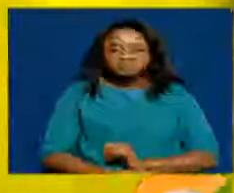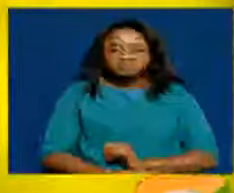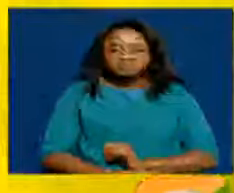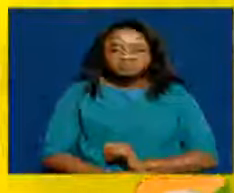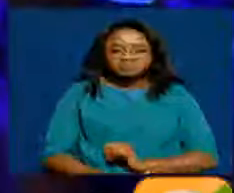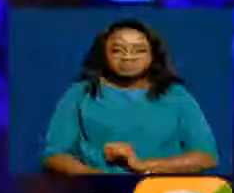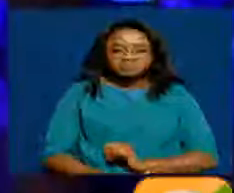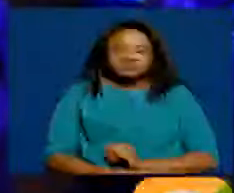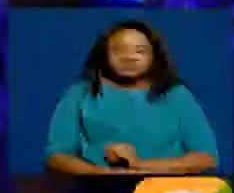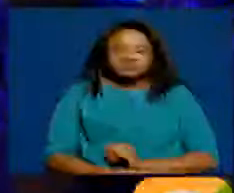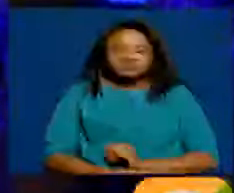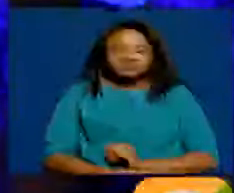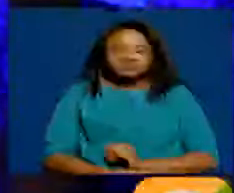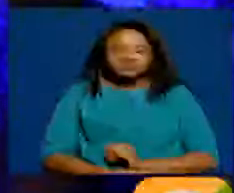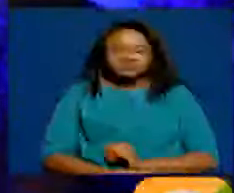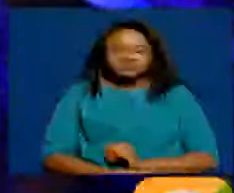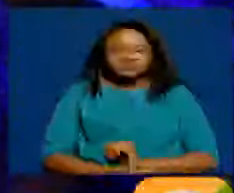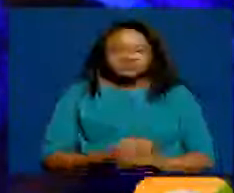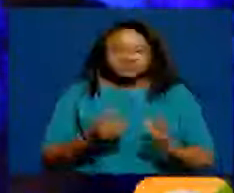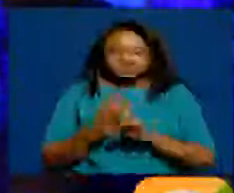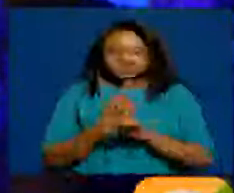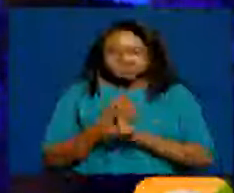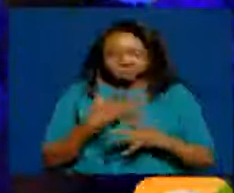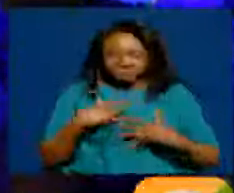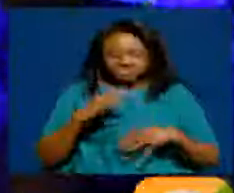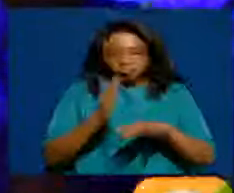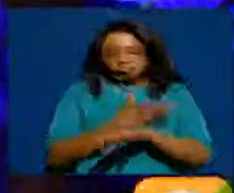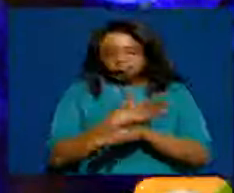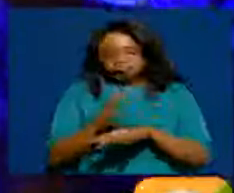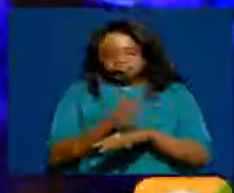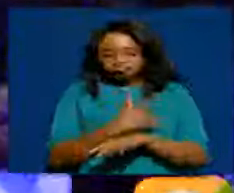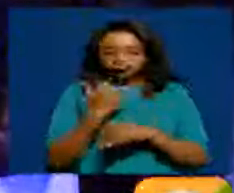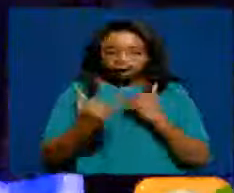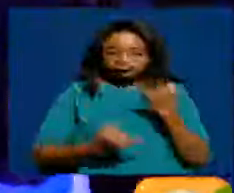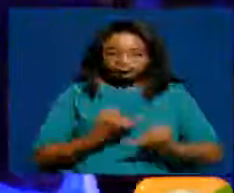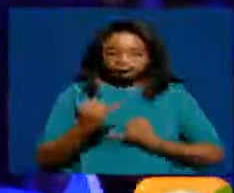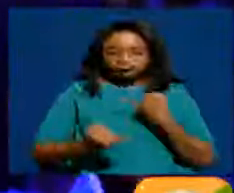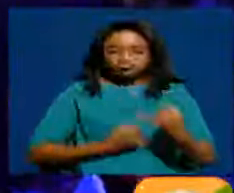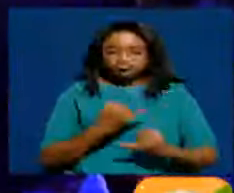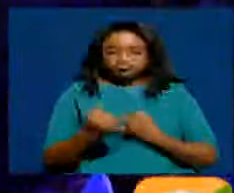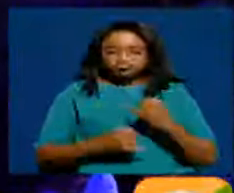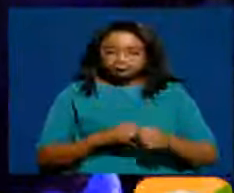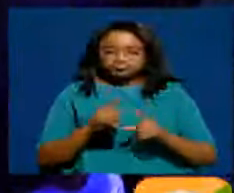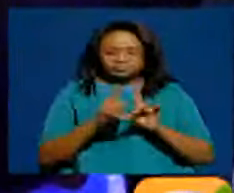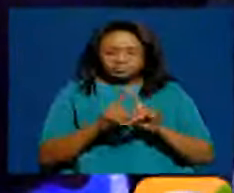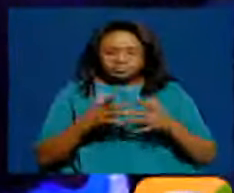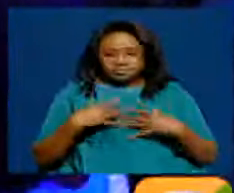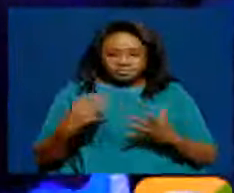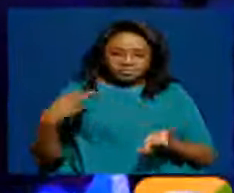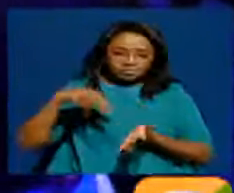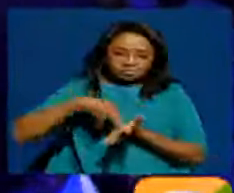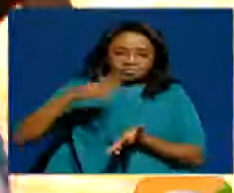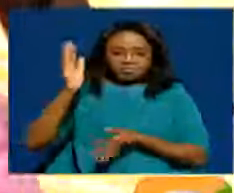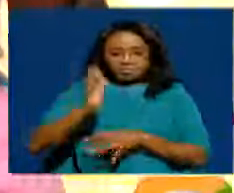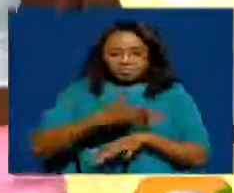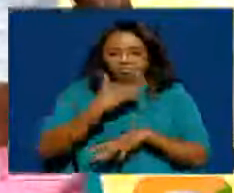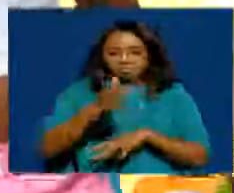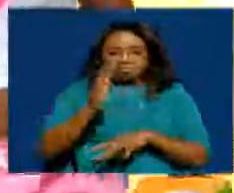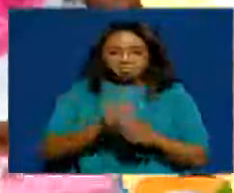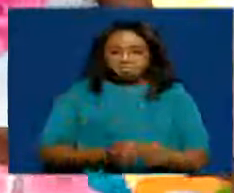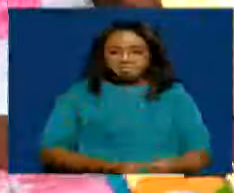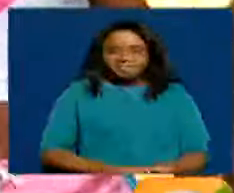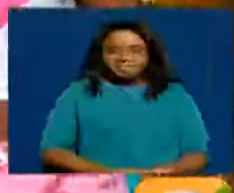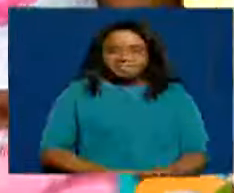For the better part of the night, fans sang and danced to different musical genres as artists took to the stage to belt out their